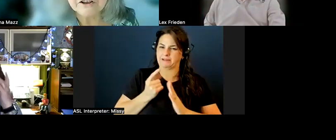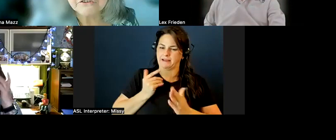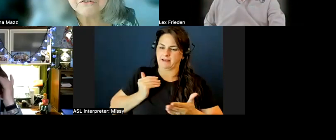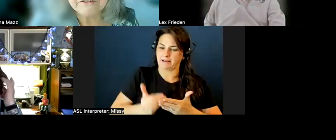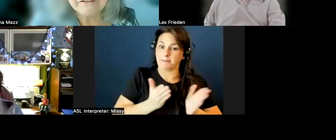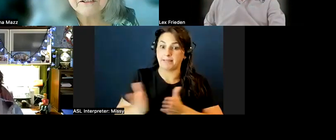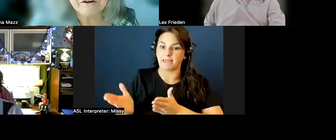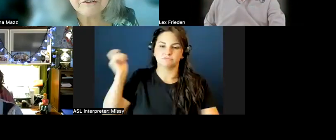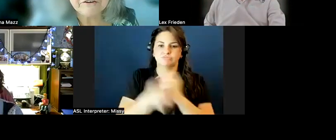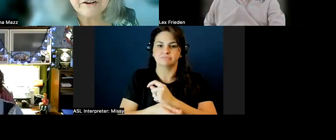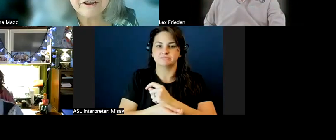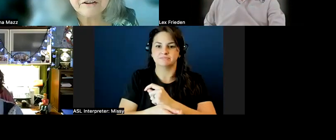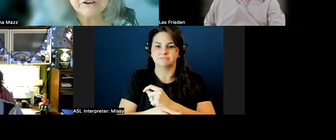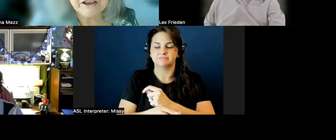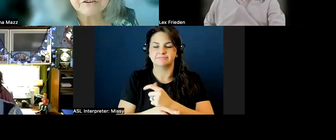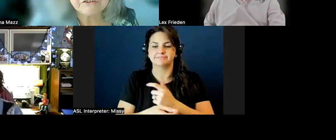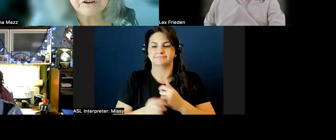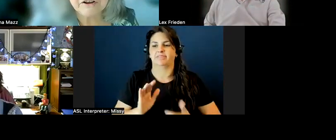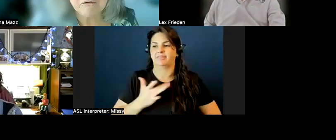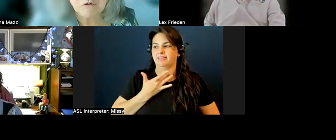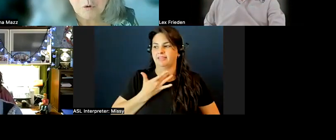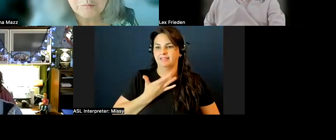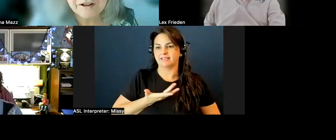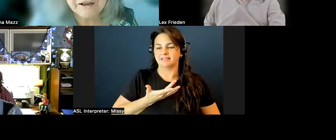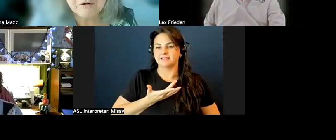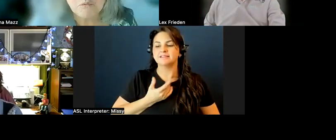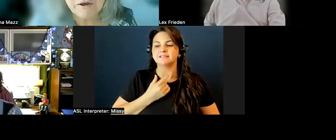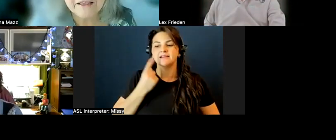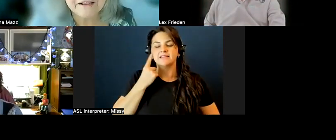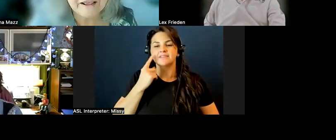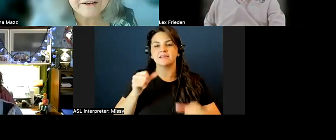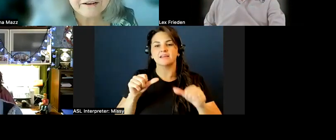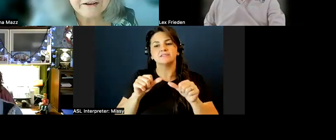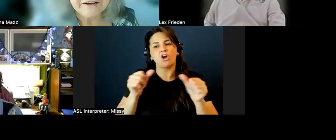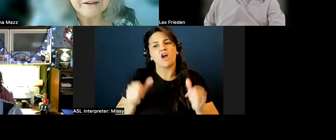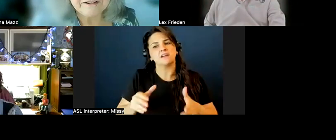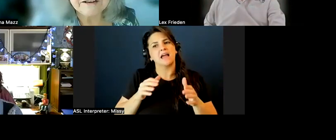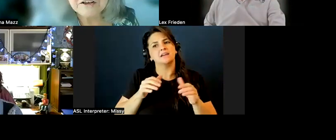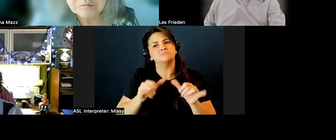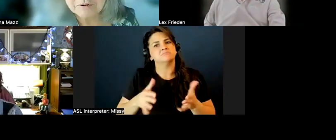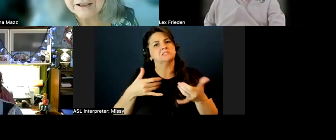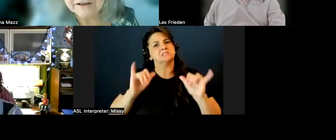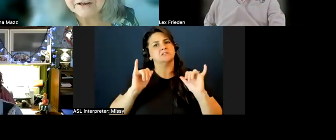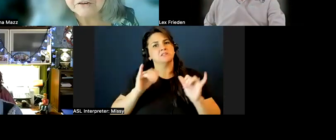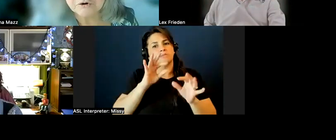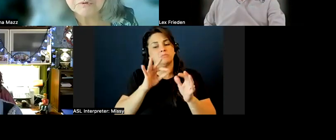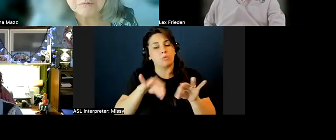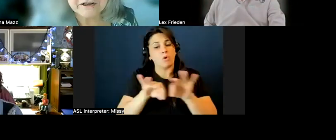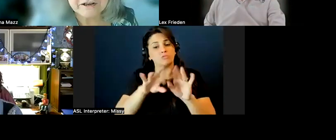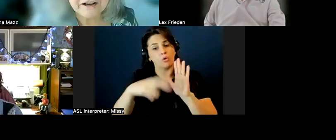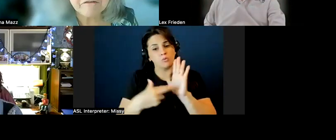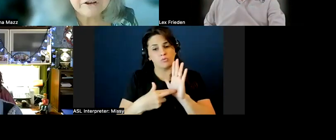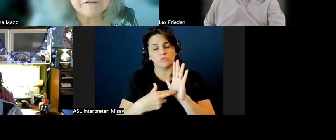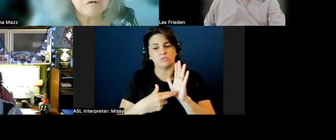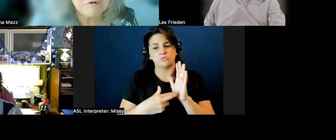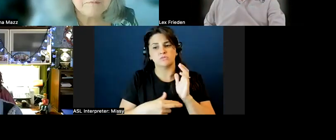But I still think that the architect has a role to play, and one that they need to play in terms